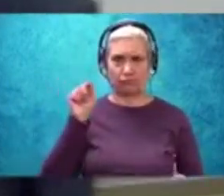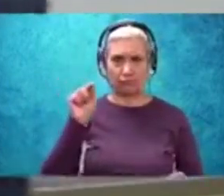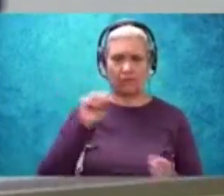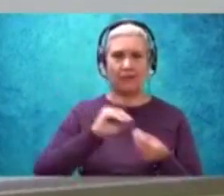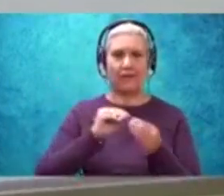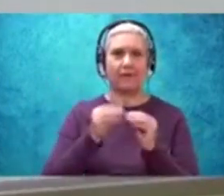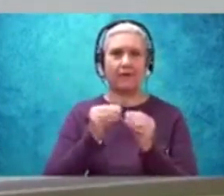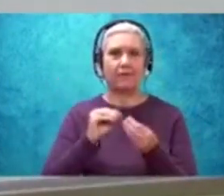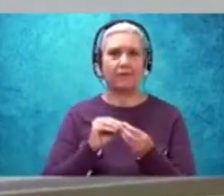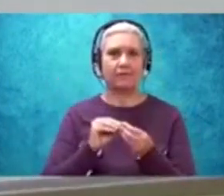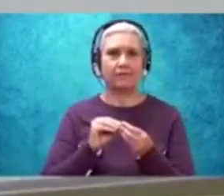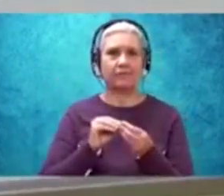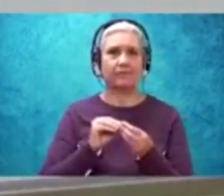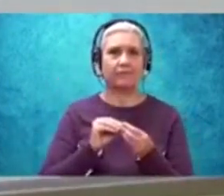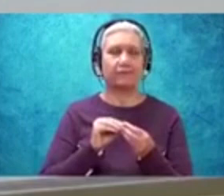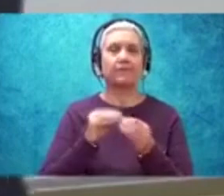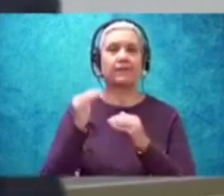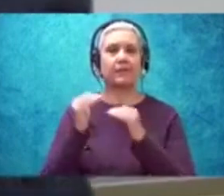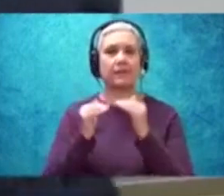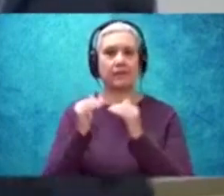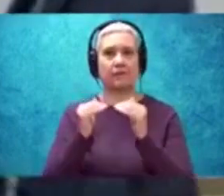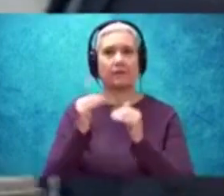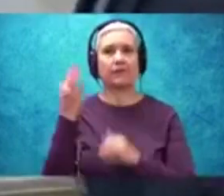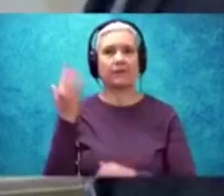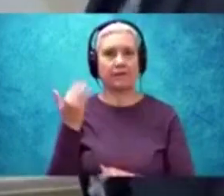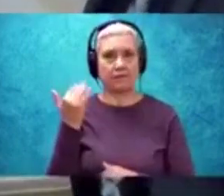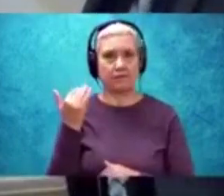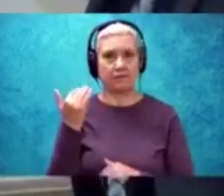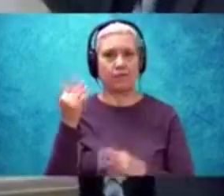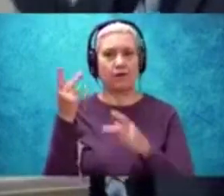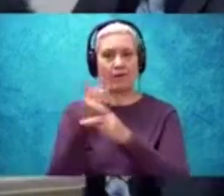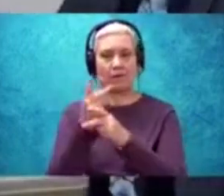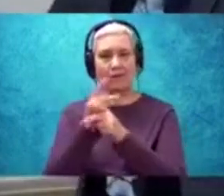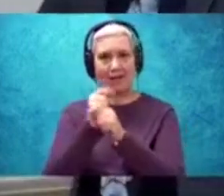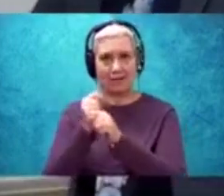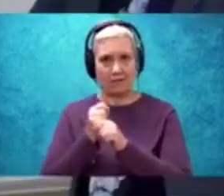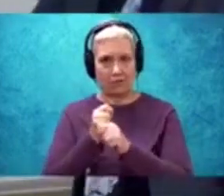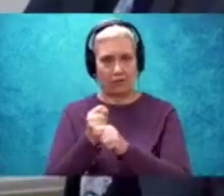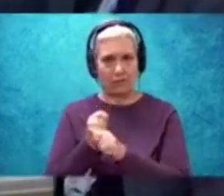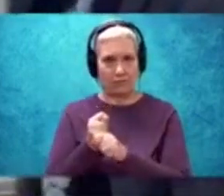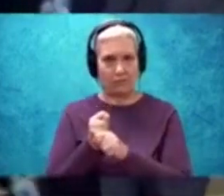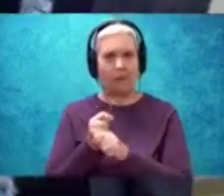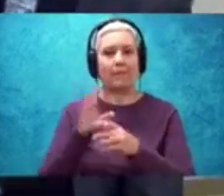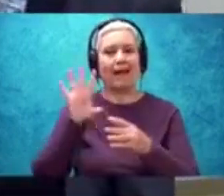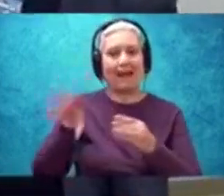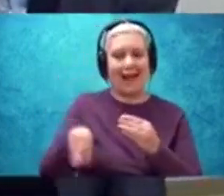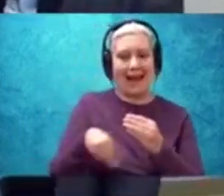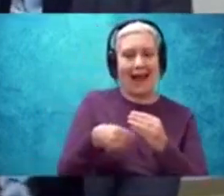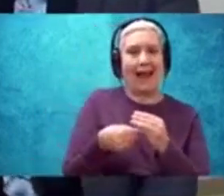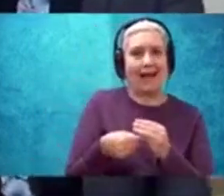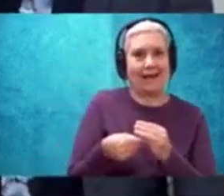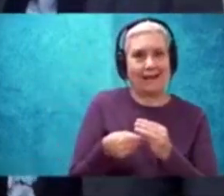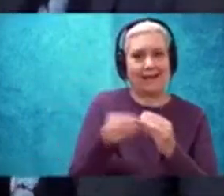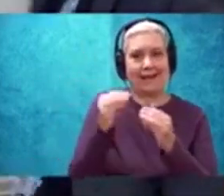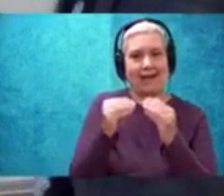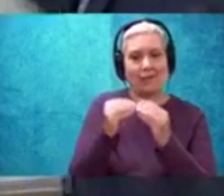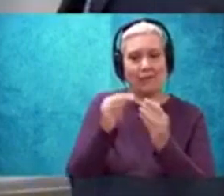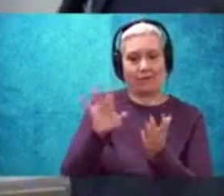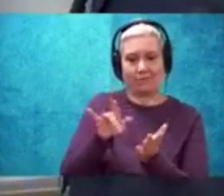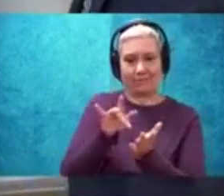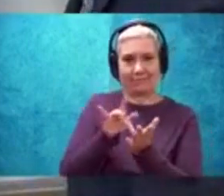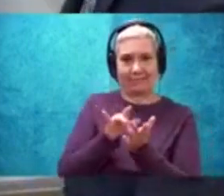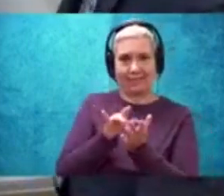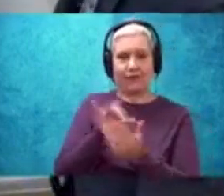spaces that are going to be equal to 15 when I multiply them together, but also add to give us that middle term